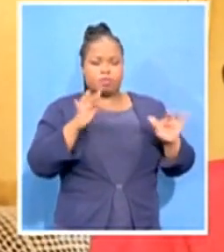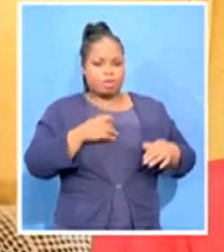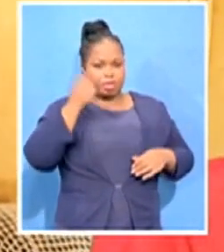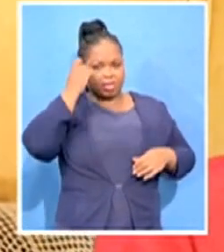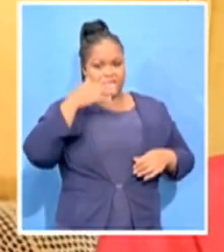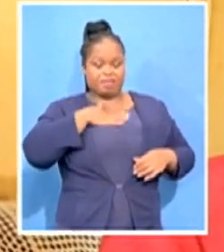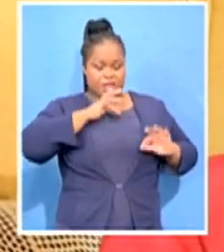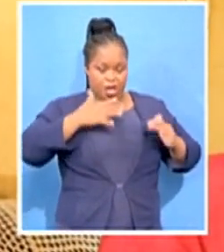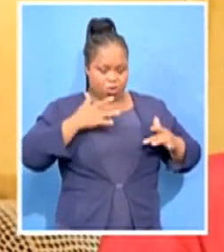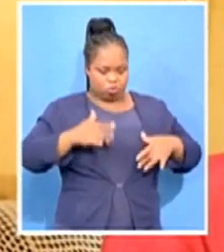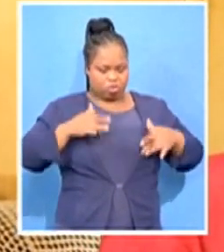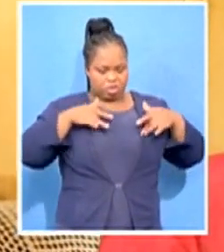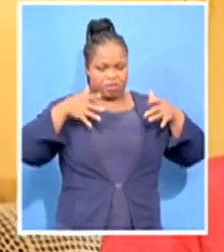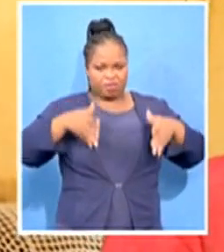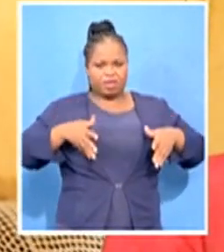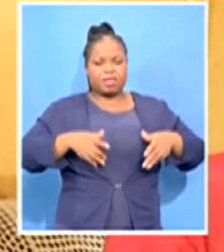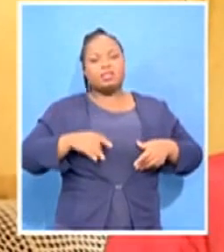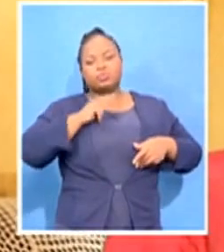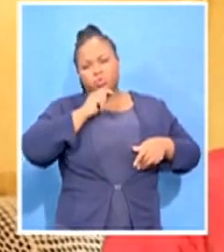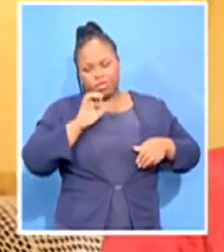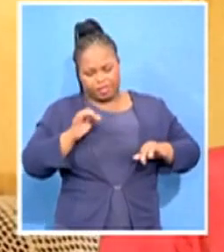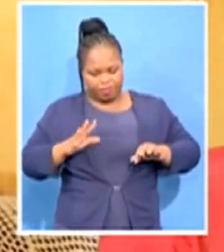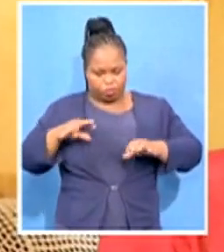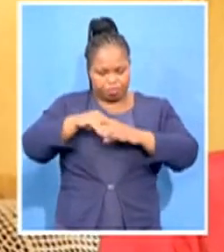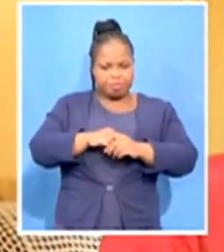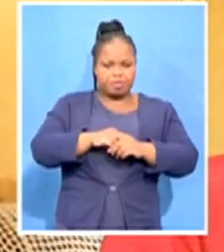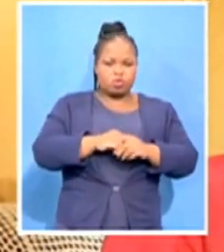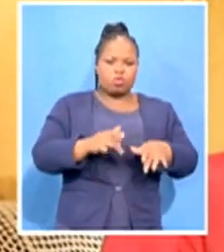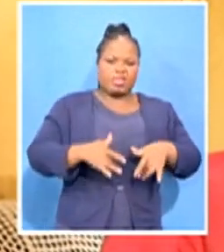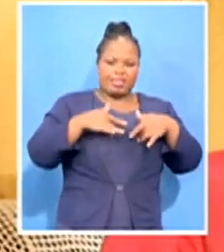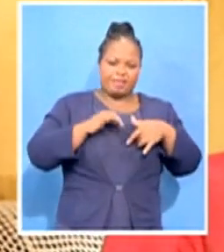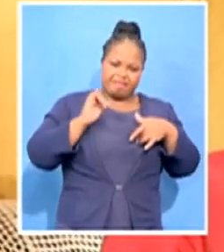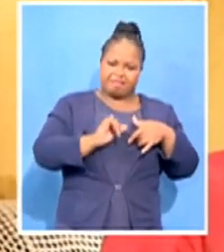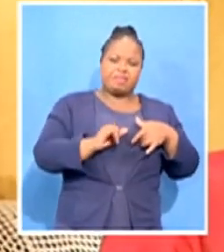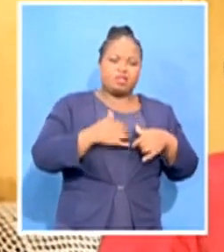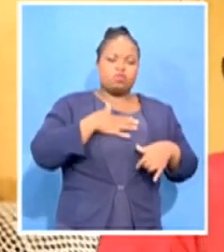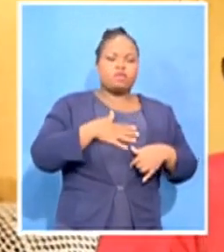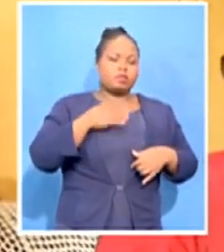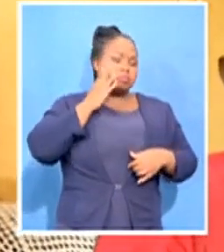is if they felt it themselves and they lived under such conditions. With that, it's back to you in the studio.